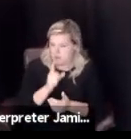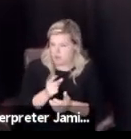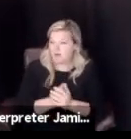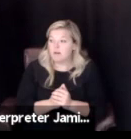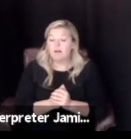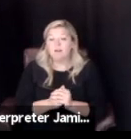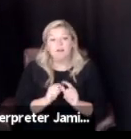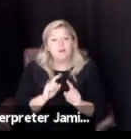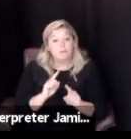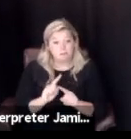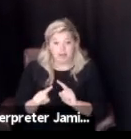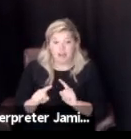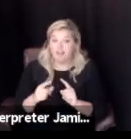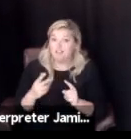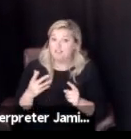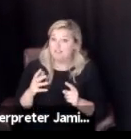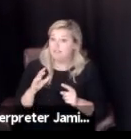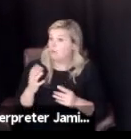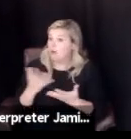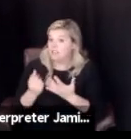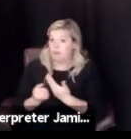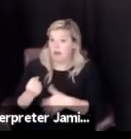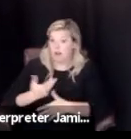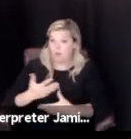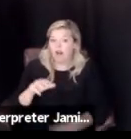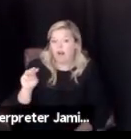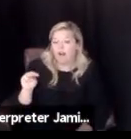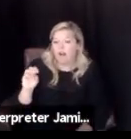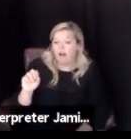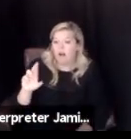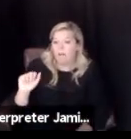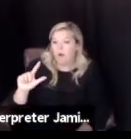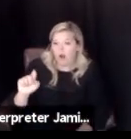This is on the top of their mind. Morale, employee morale,